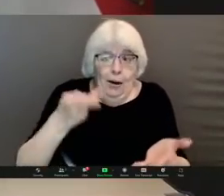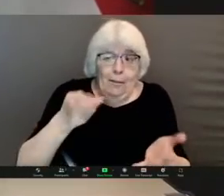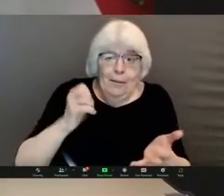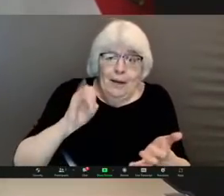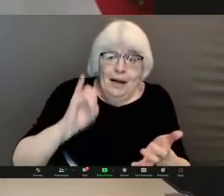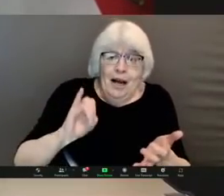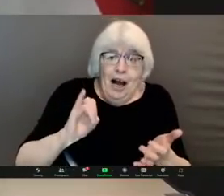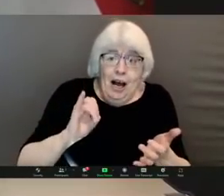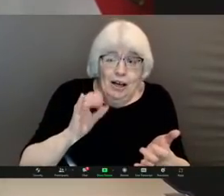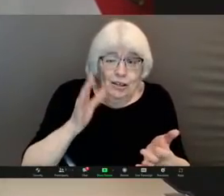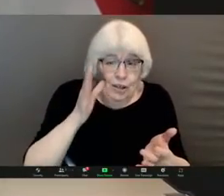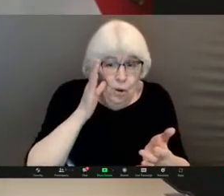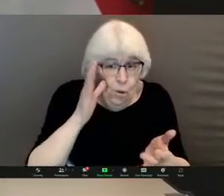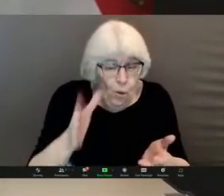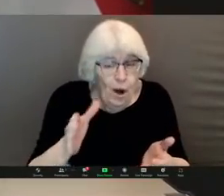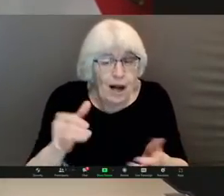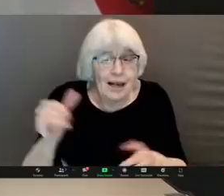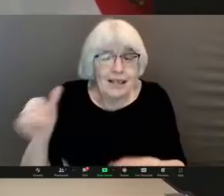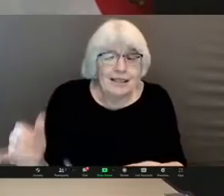foreseeable future.